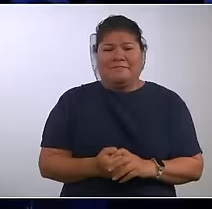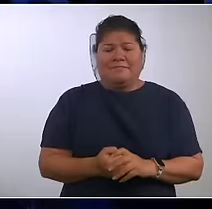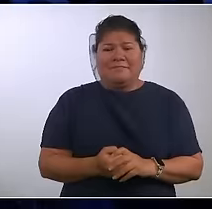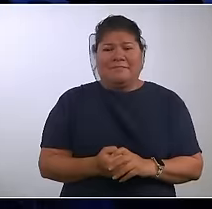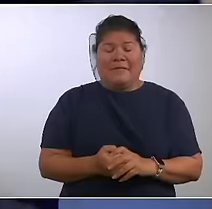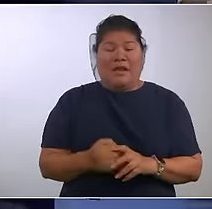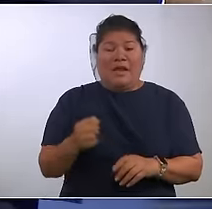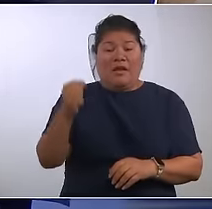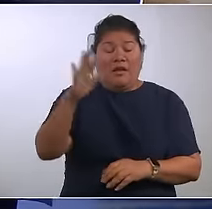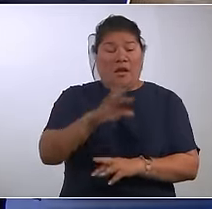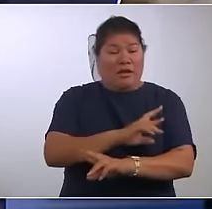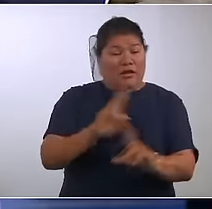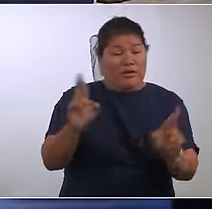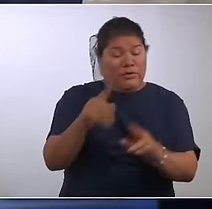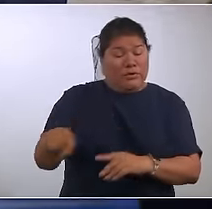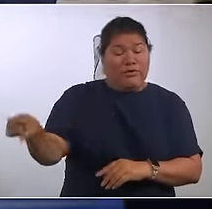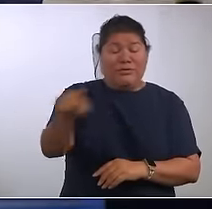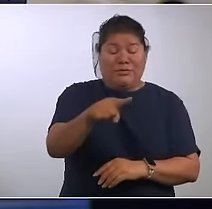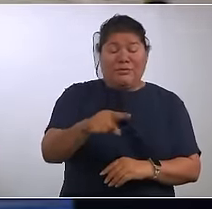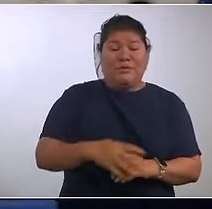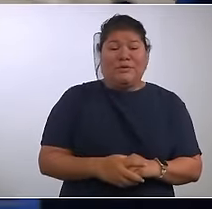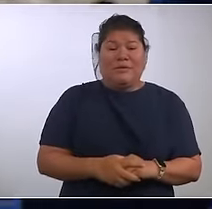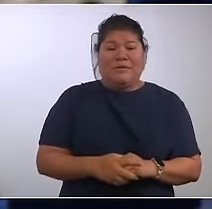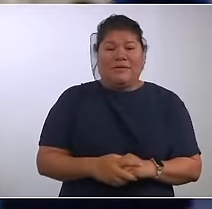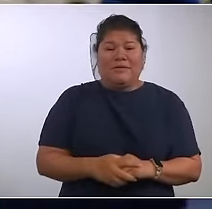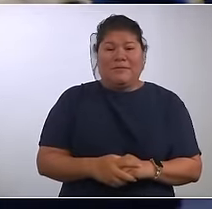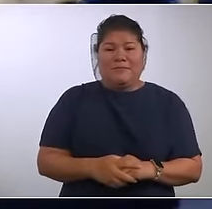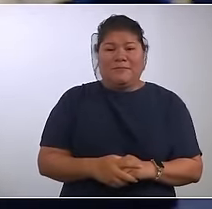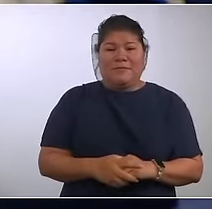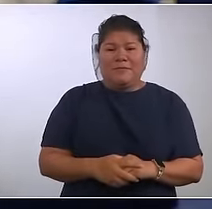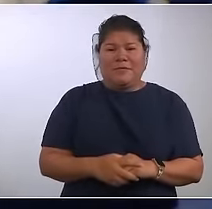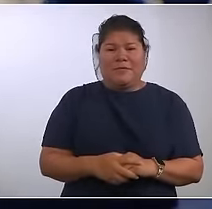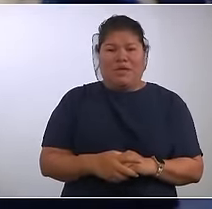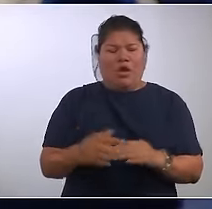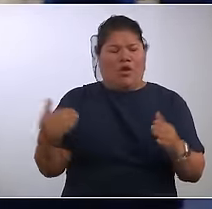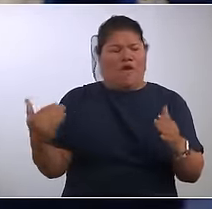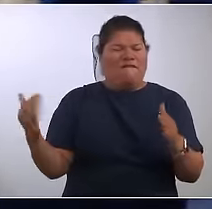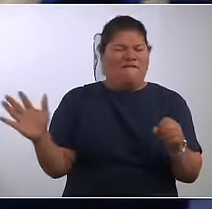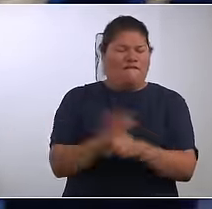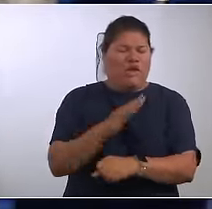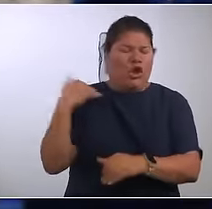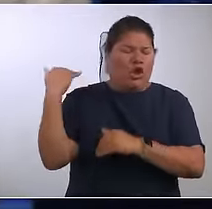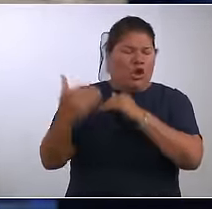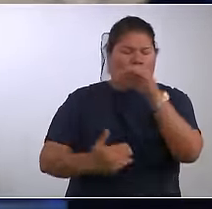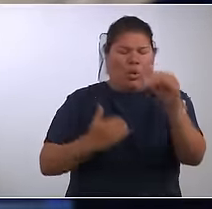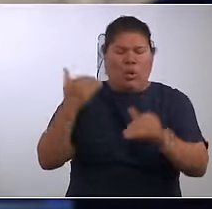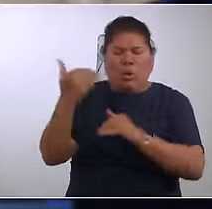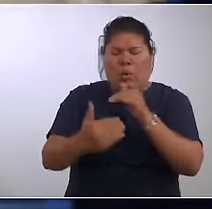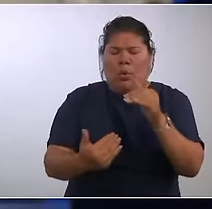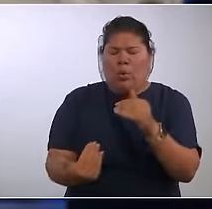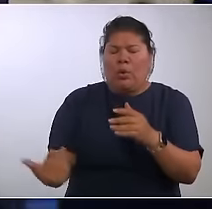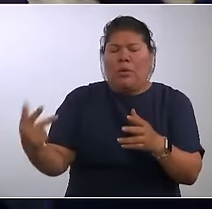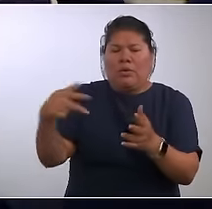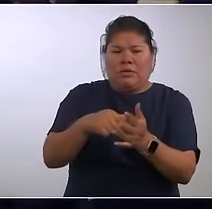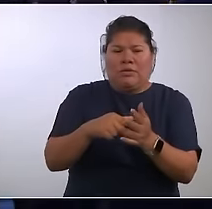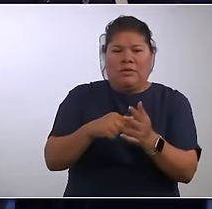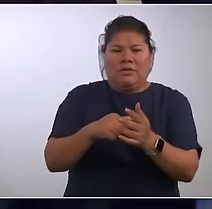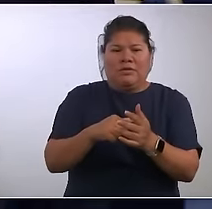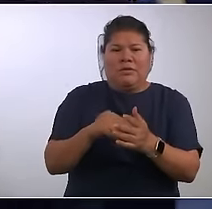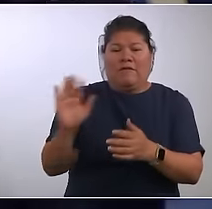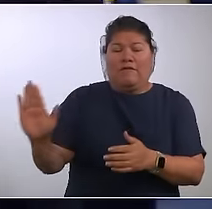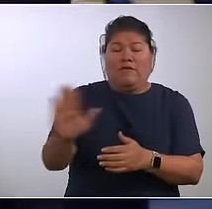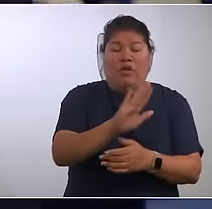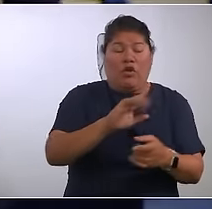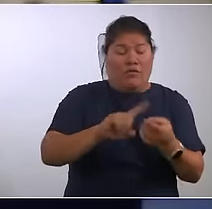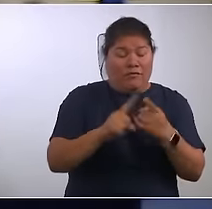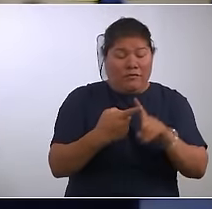when He raises you up, y cuando él lo levanta, He is going to raise a whole generation. Va a levantar una generación of entera your friends,